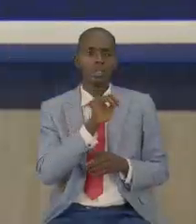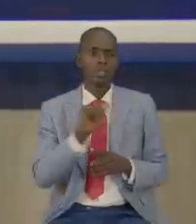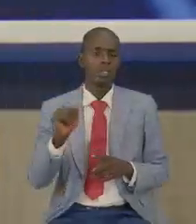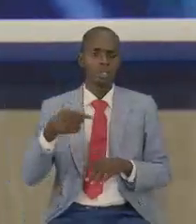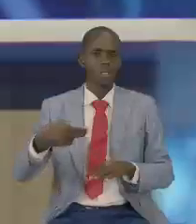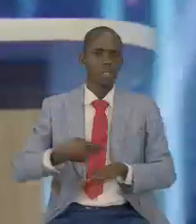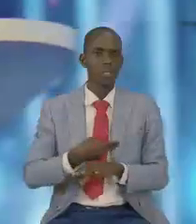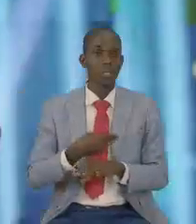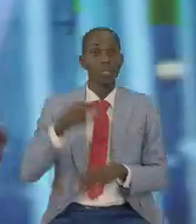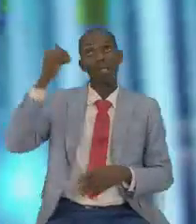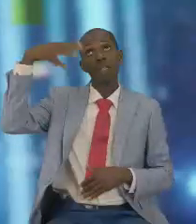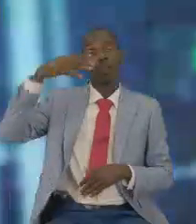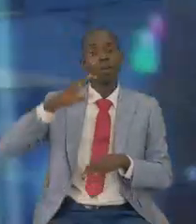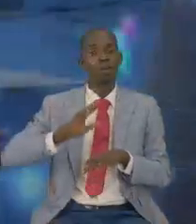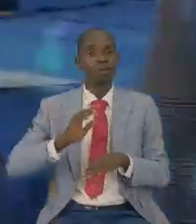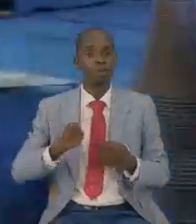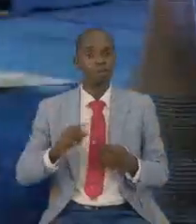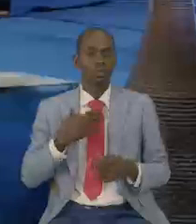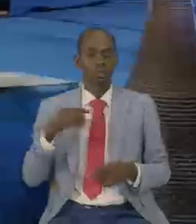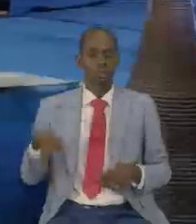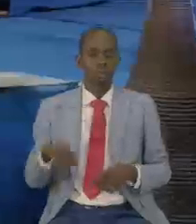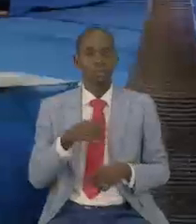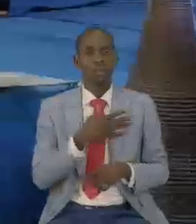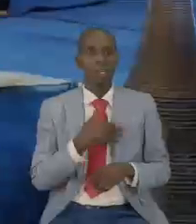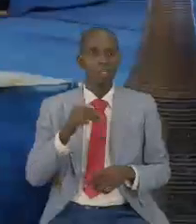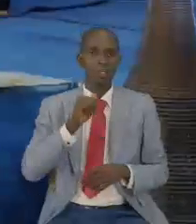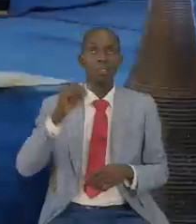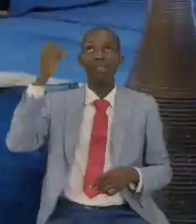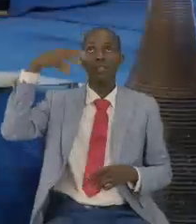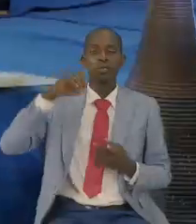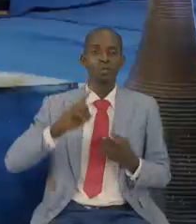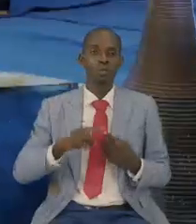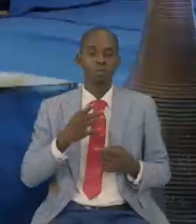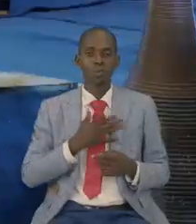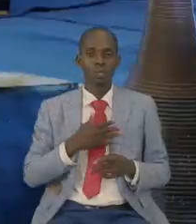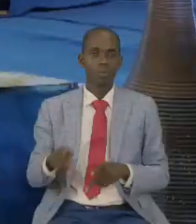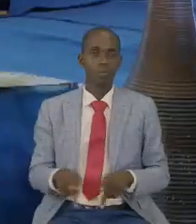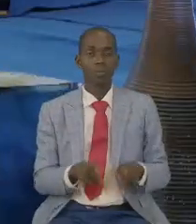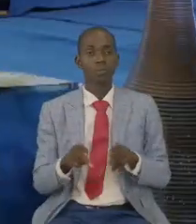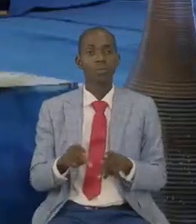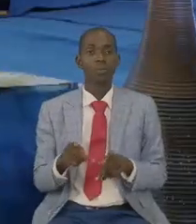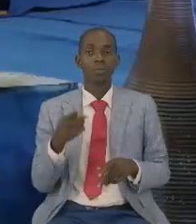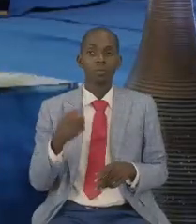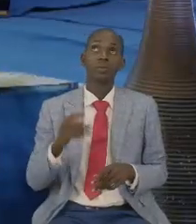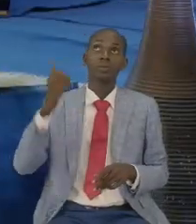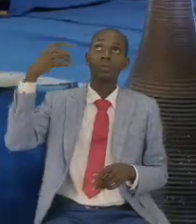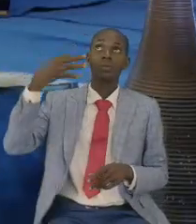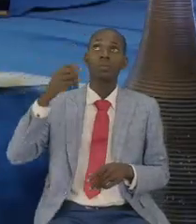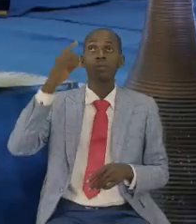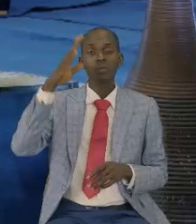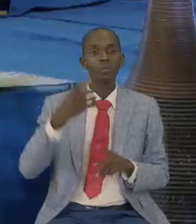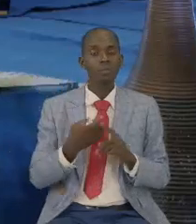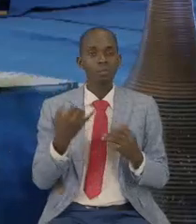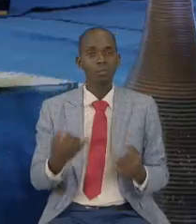light on to my path. And the light of God from today, the light of the world, Jesus, as